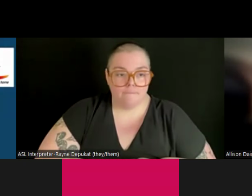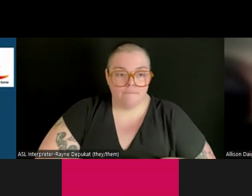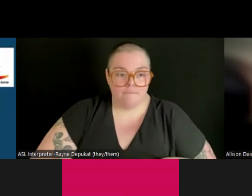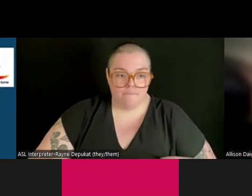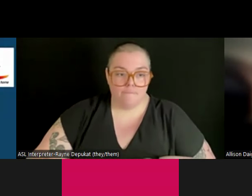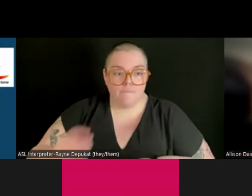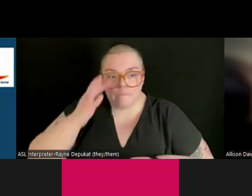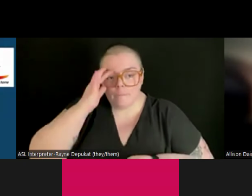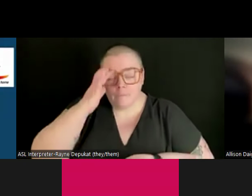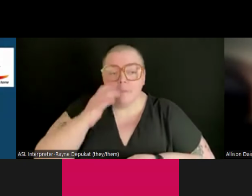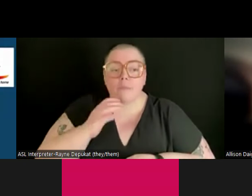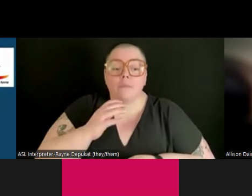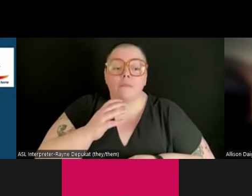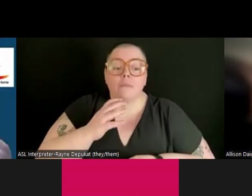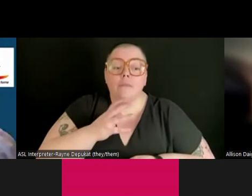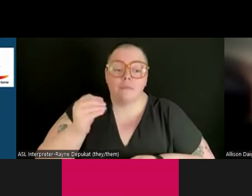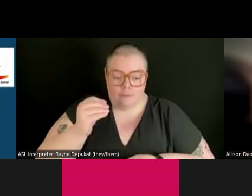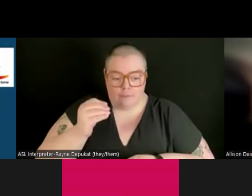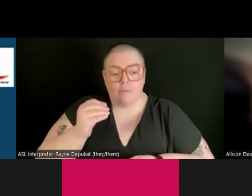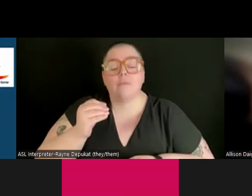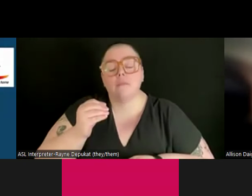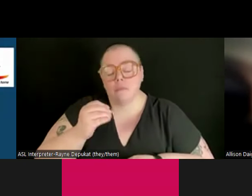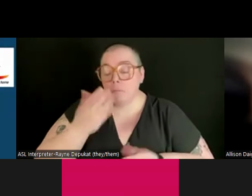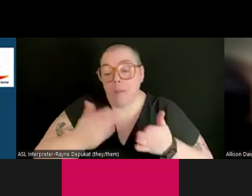And as I said, you may have to appeal it.